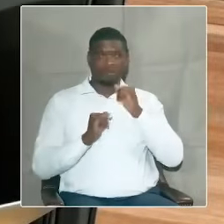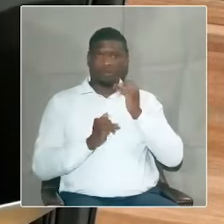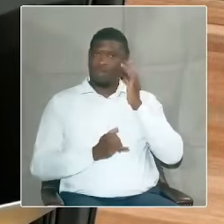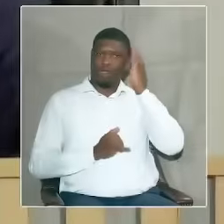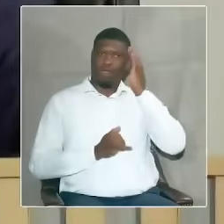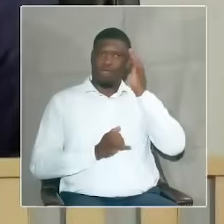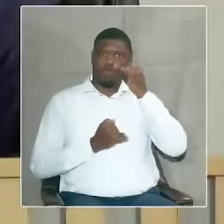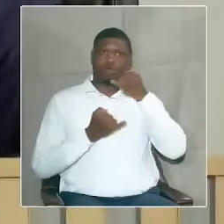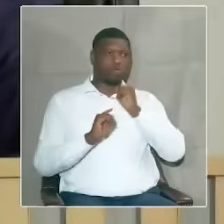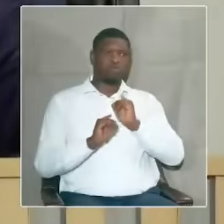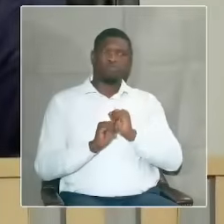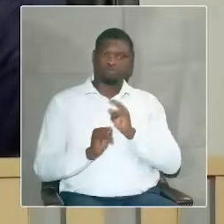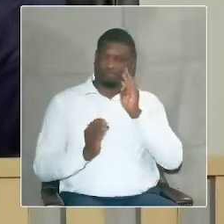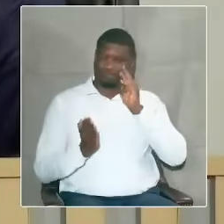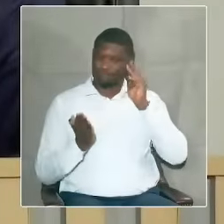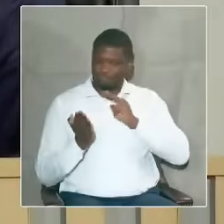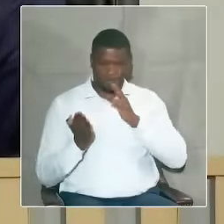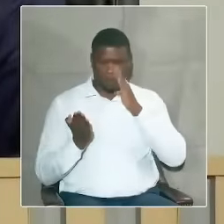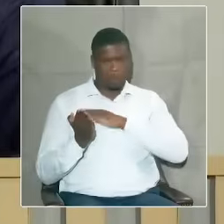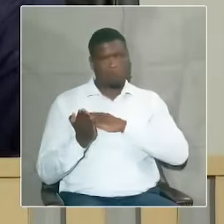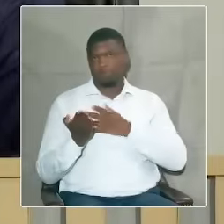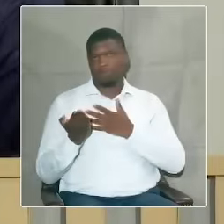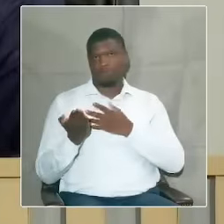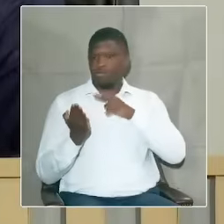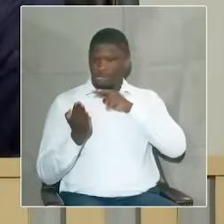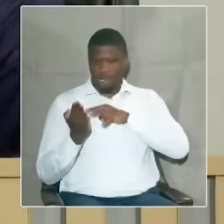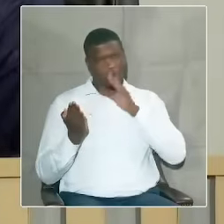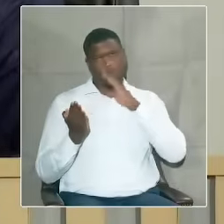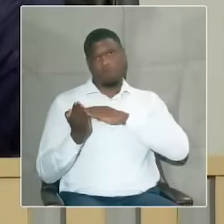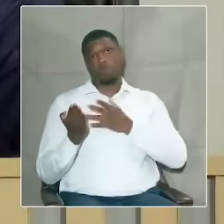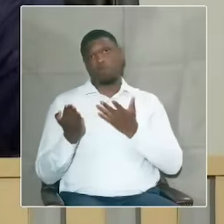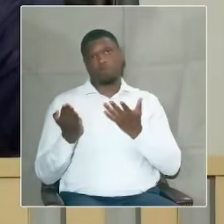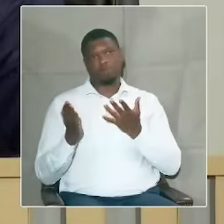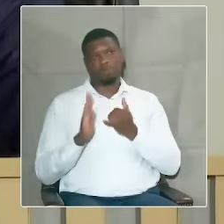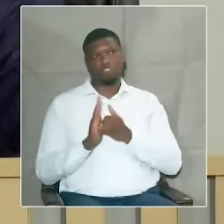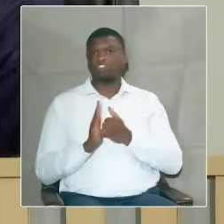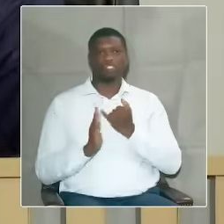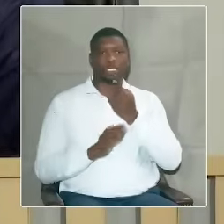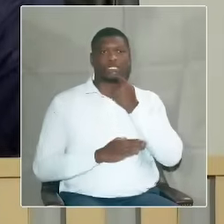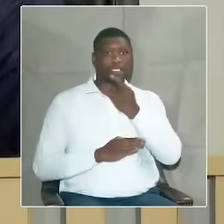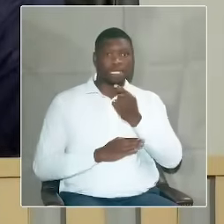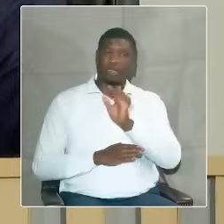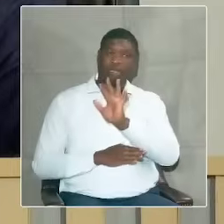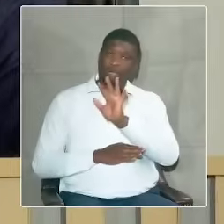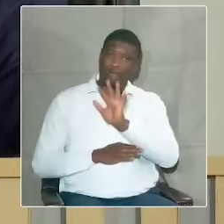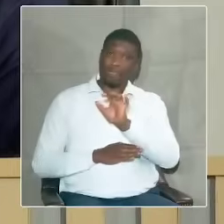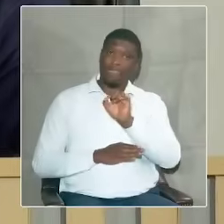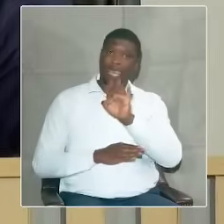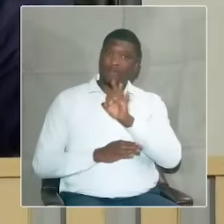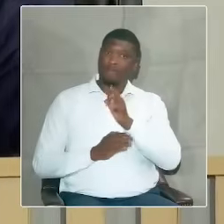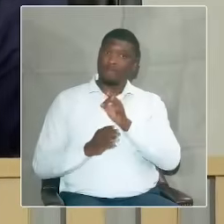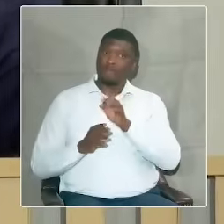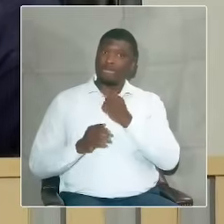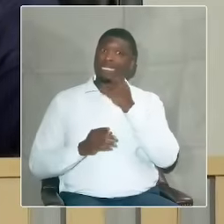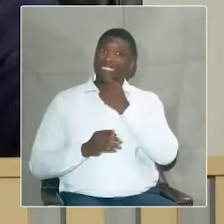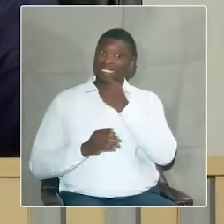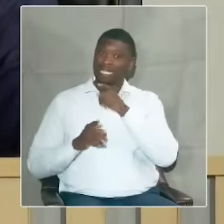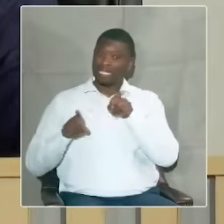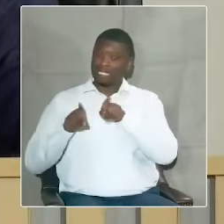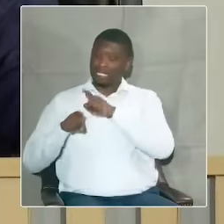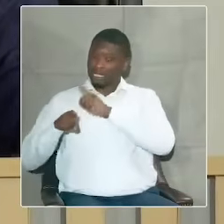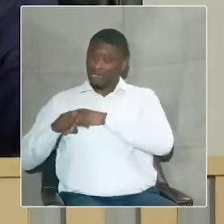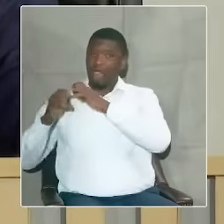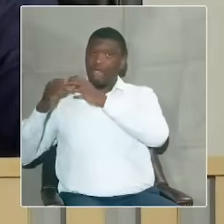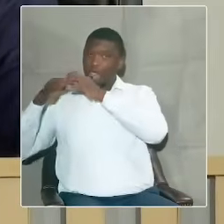aspect. No, I didn't consider that. I just said, as long as you talk of immediate disbandment,